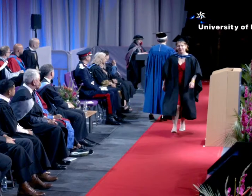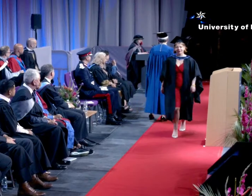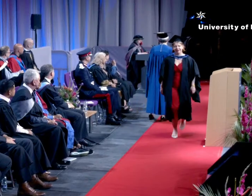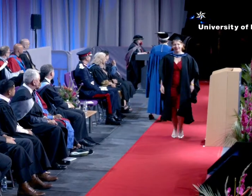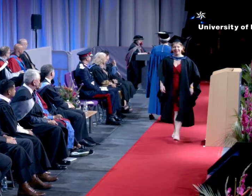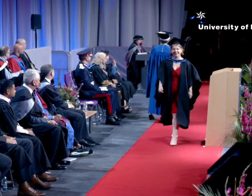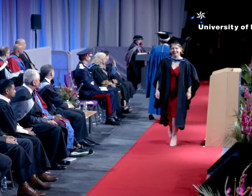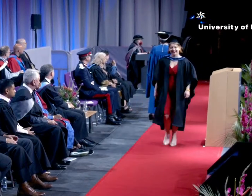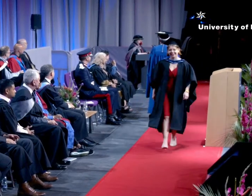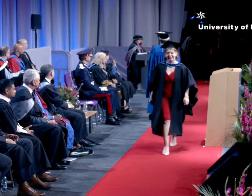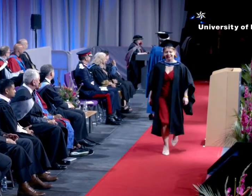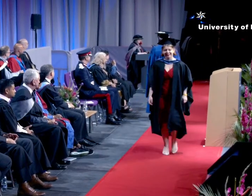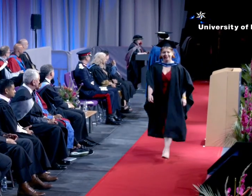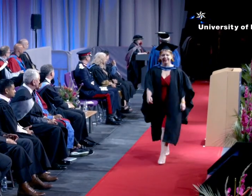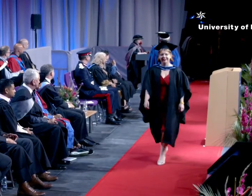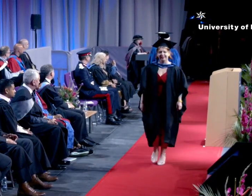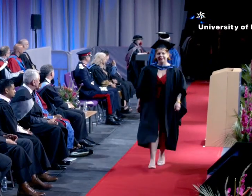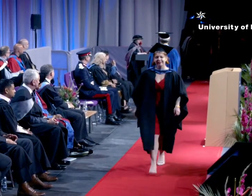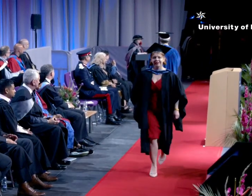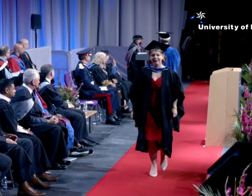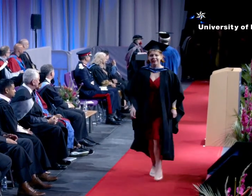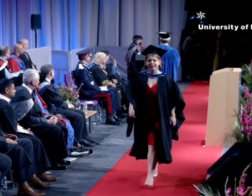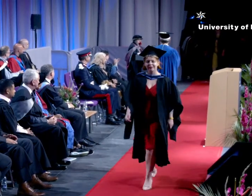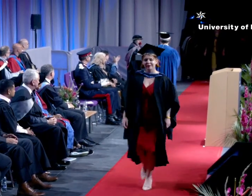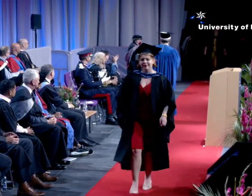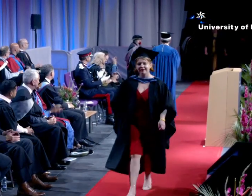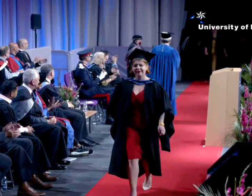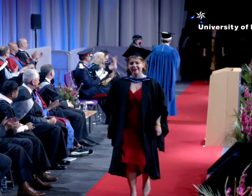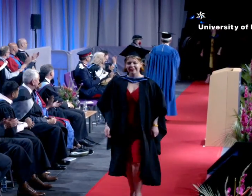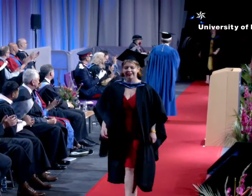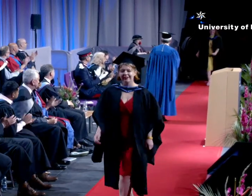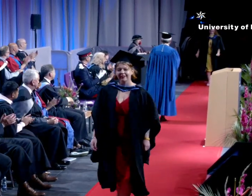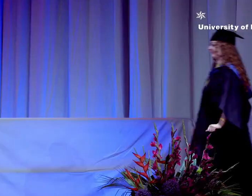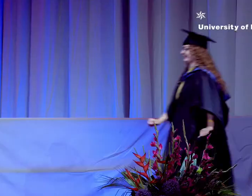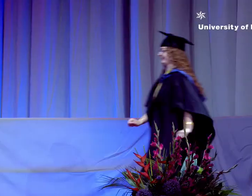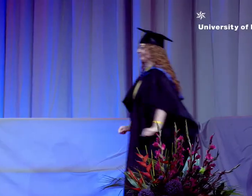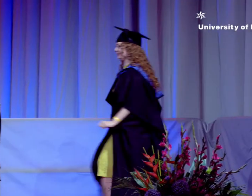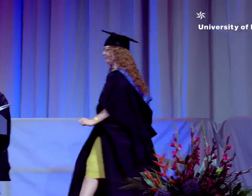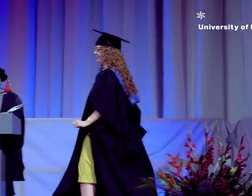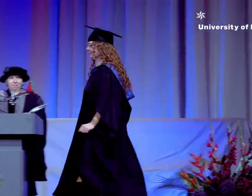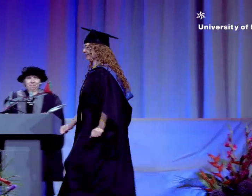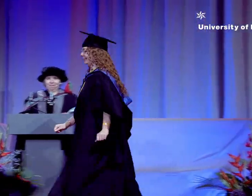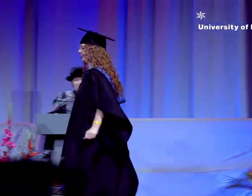Media and Environmental Communication, Abigail Field.